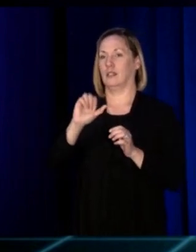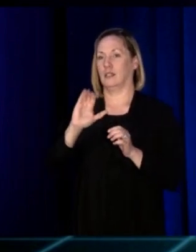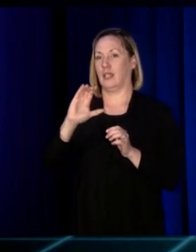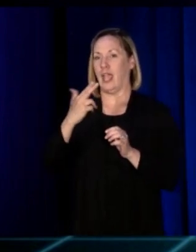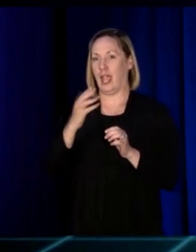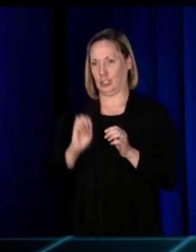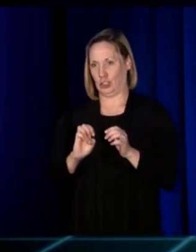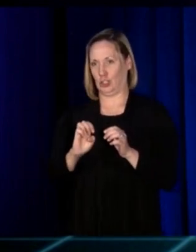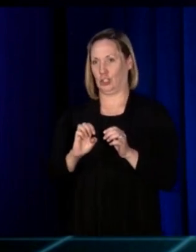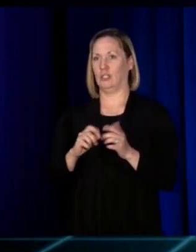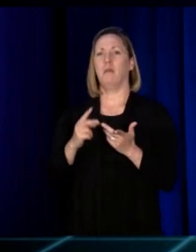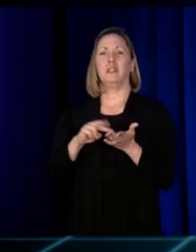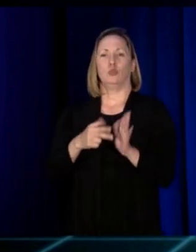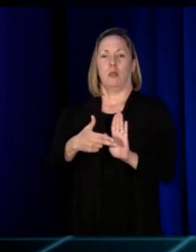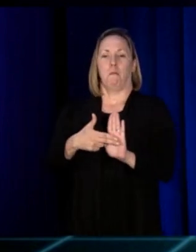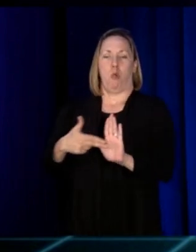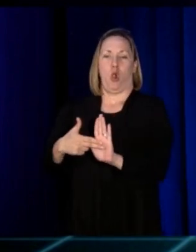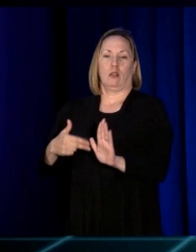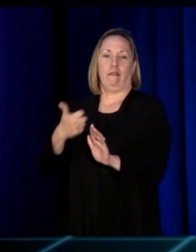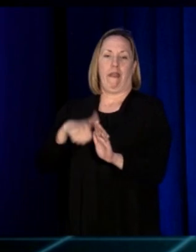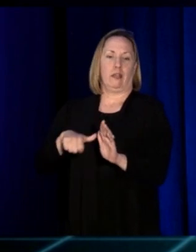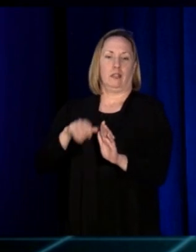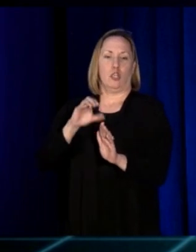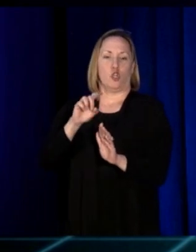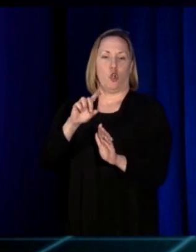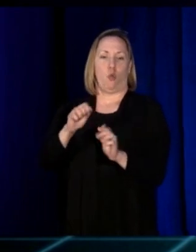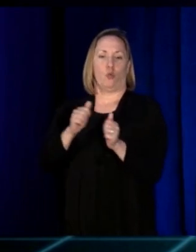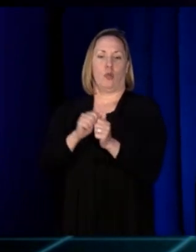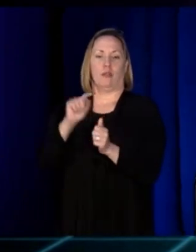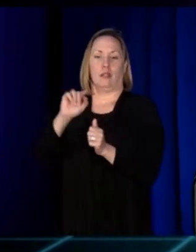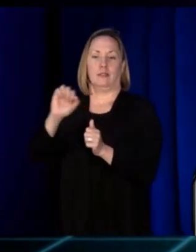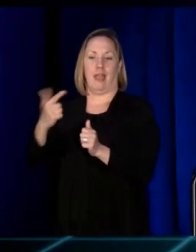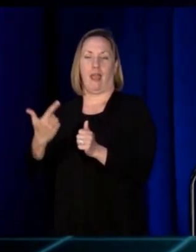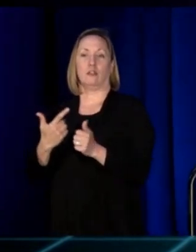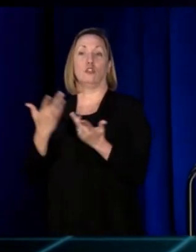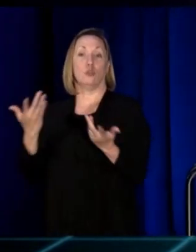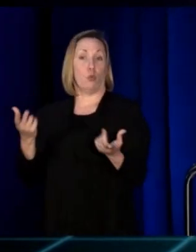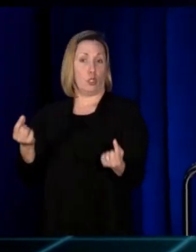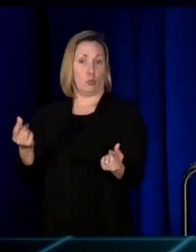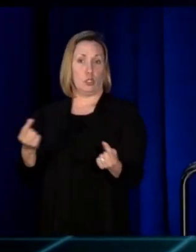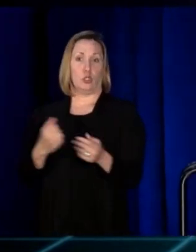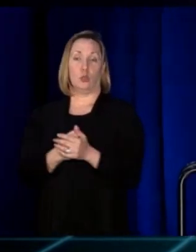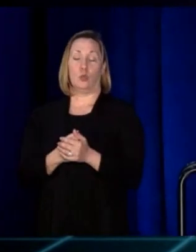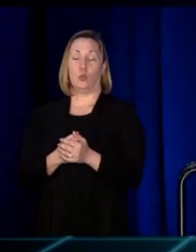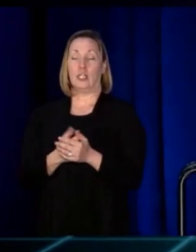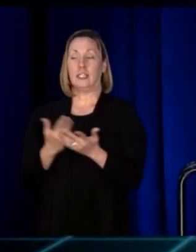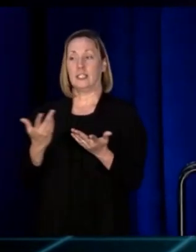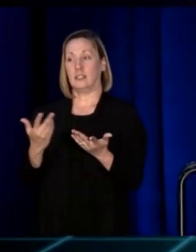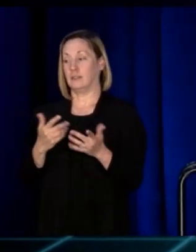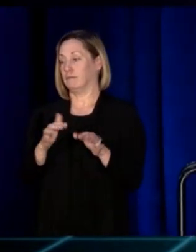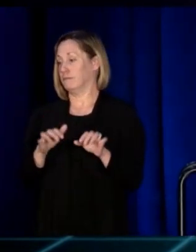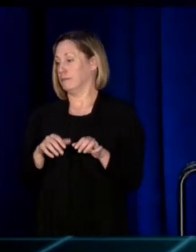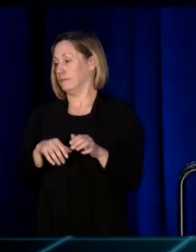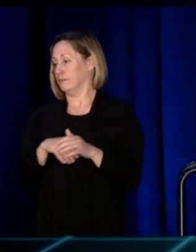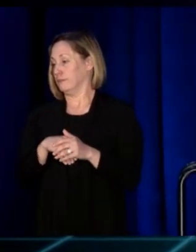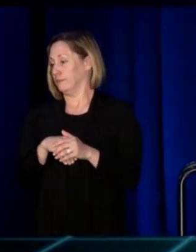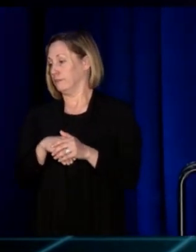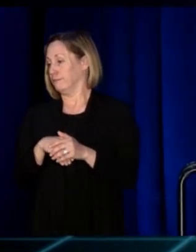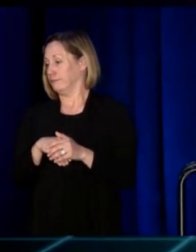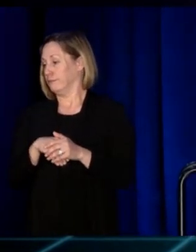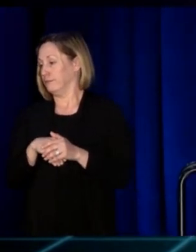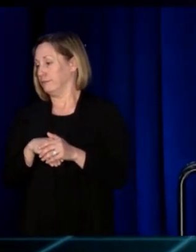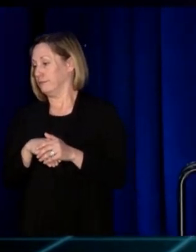this lets you mark any code with a tag. And so what you can do is you can say const find all